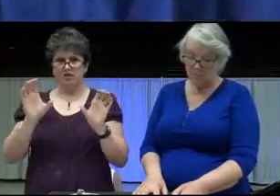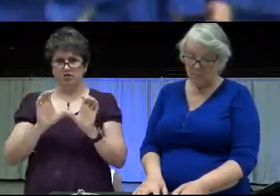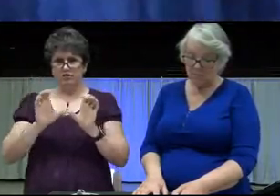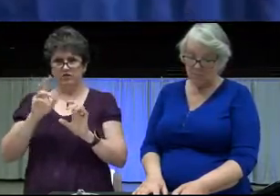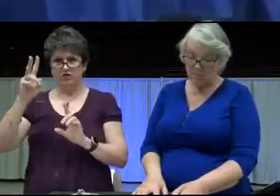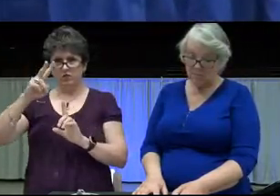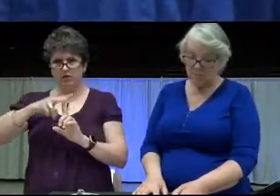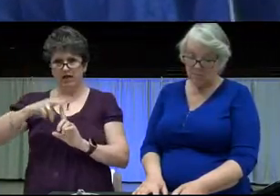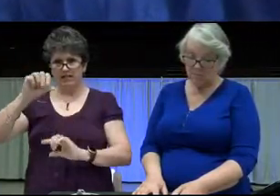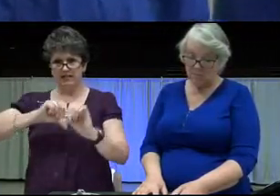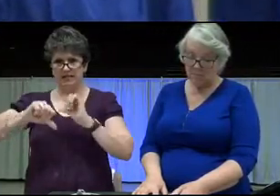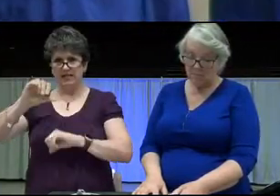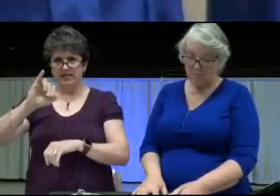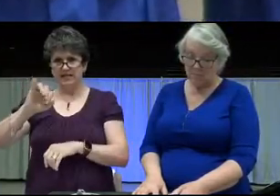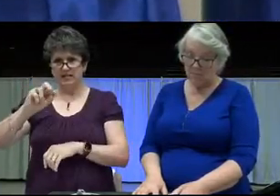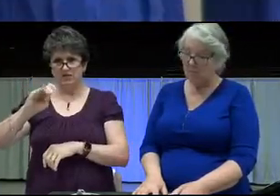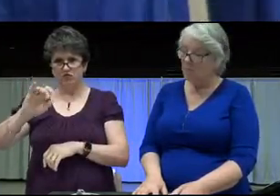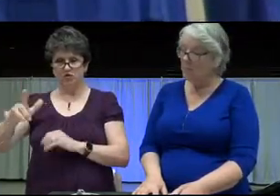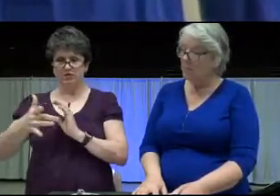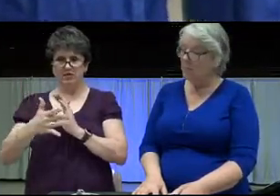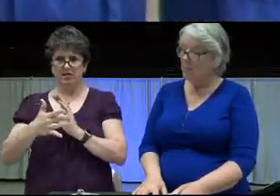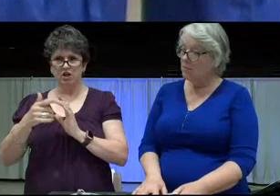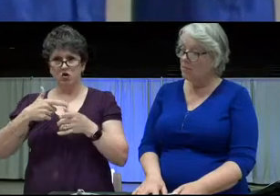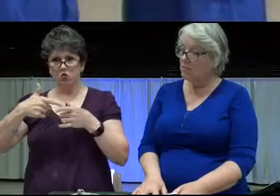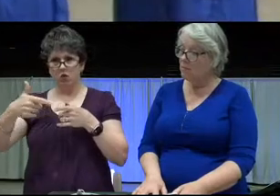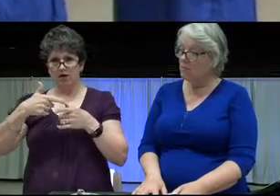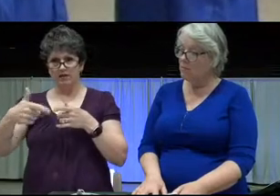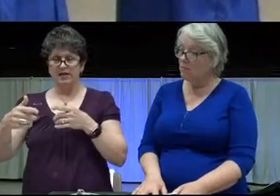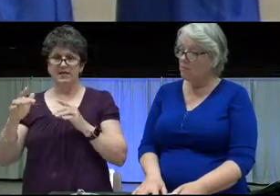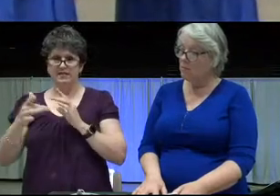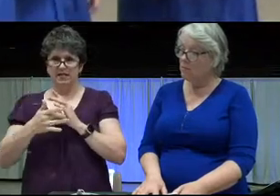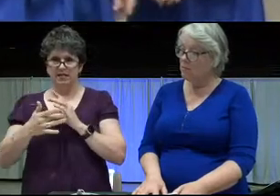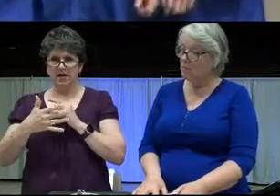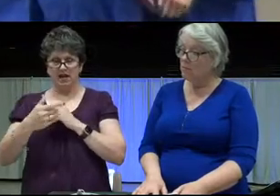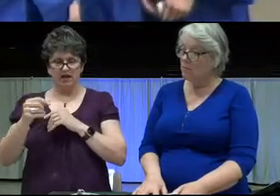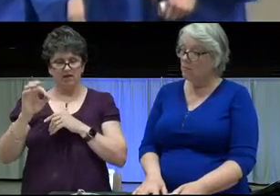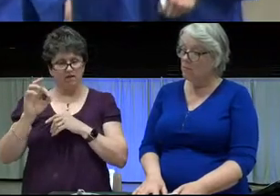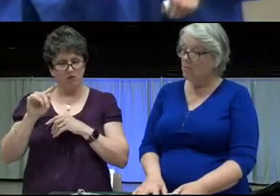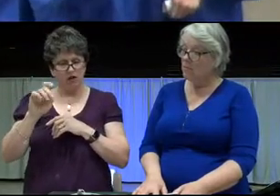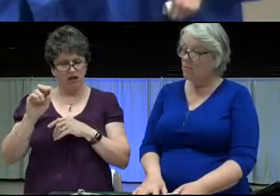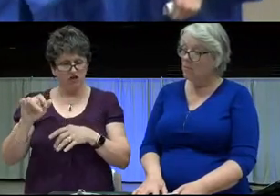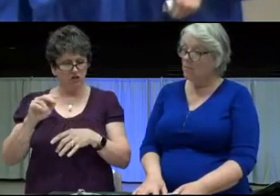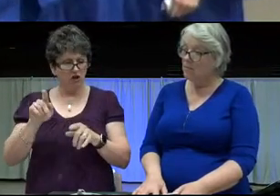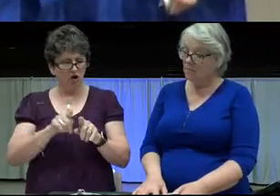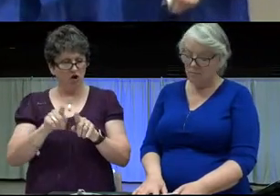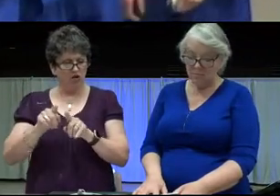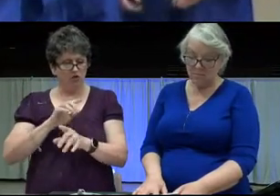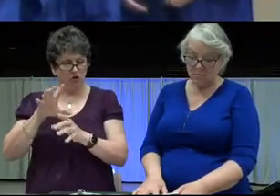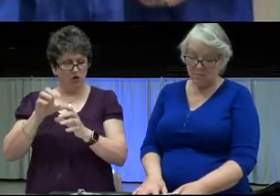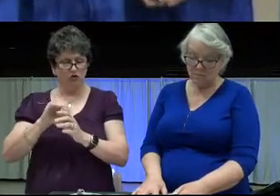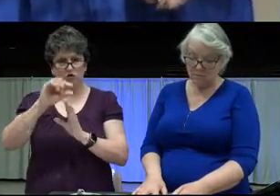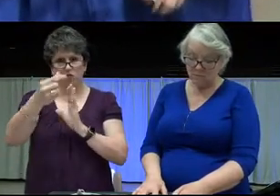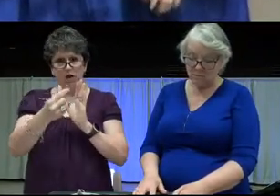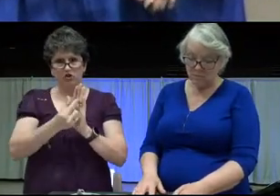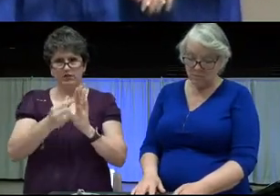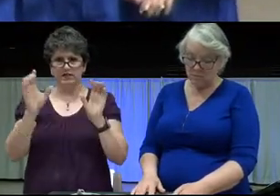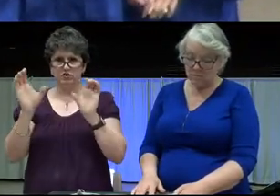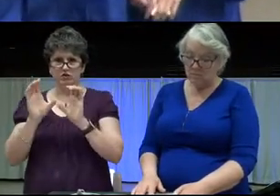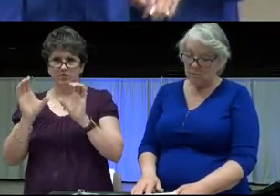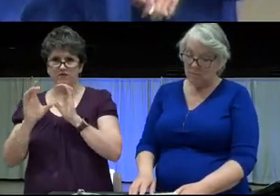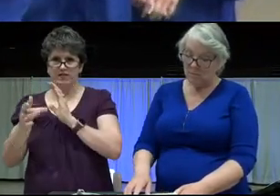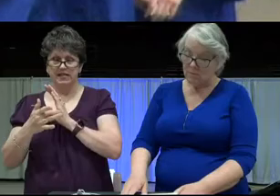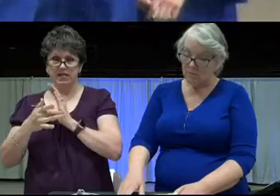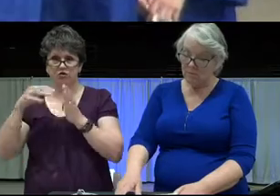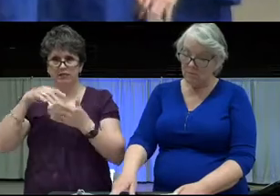Certificate of Applied Science in Industrial Technology and Welding Technology and Fabrication. It also includes graduates in the Certificate